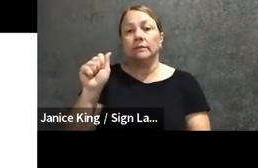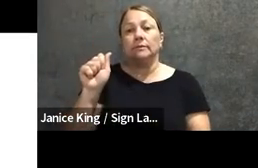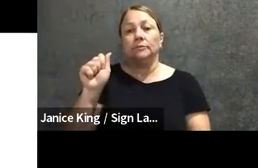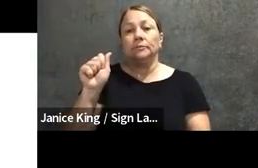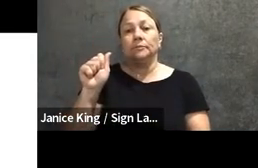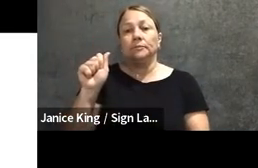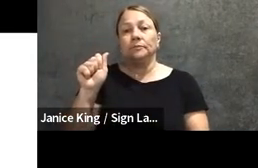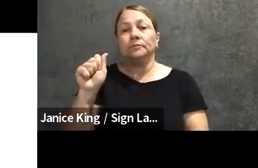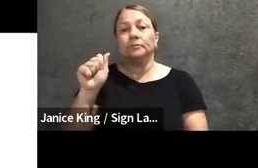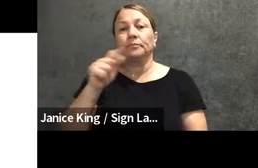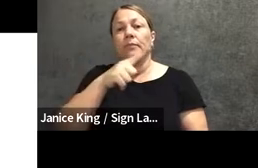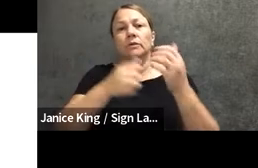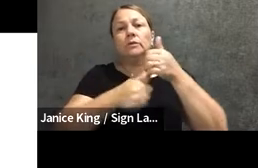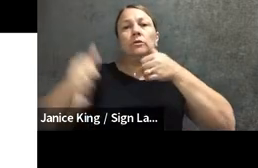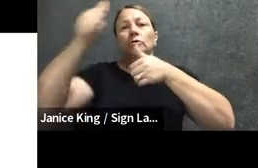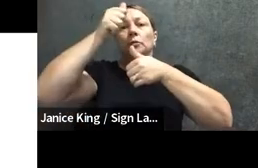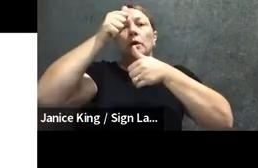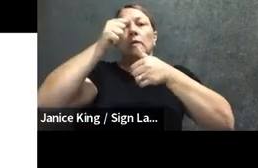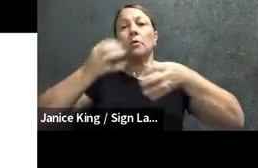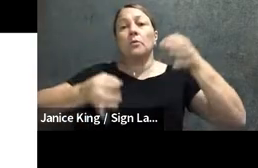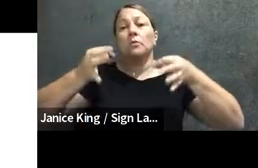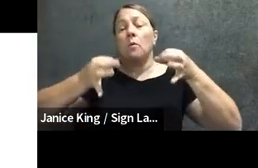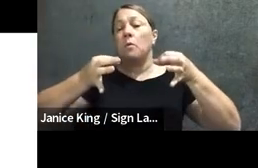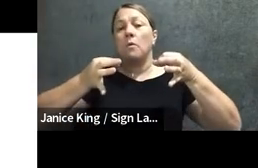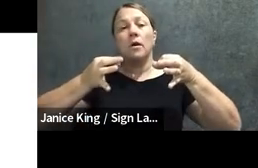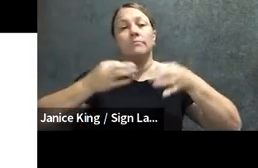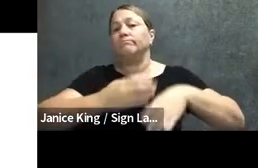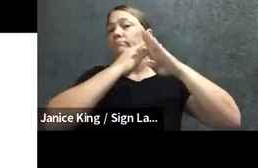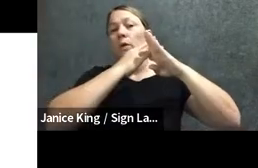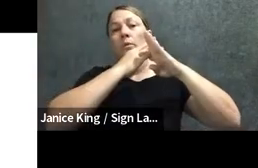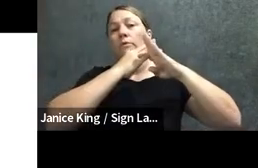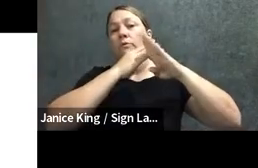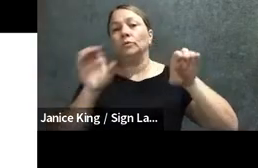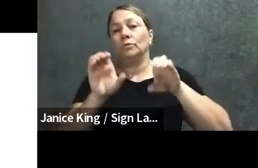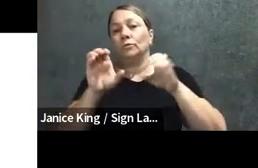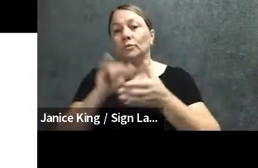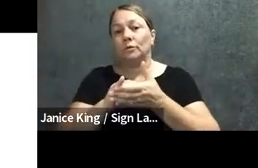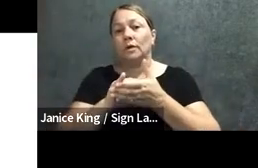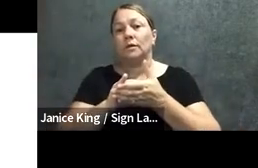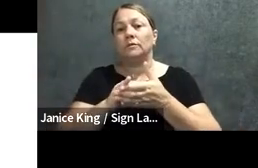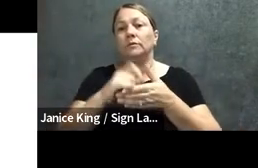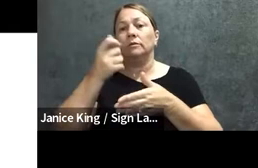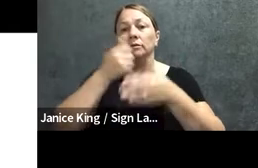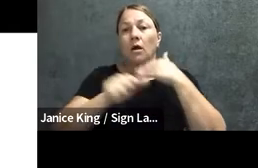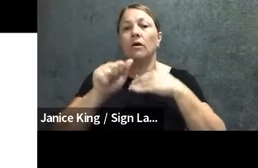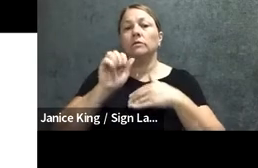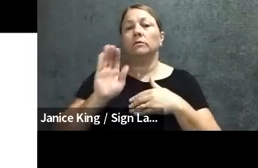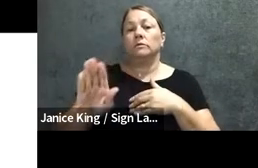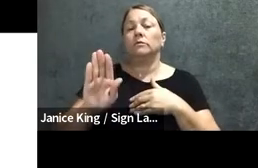The Supreme Court has held that the 11th Amendment bars such suit. The 11th Amendment to the United States Constitution bars those